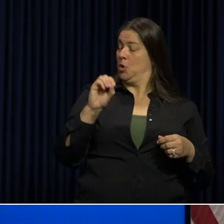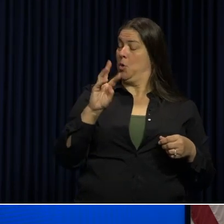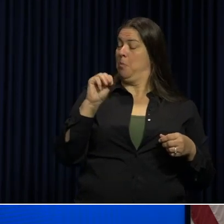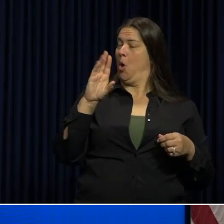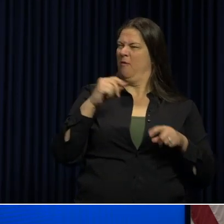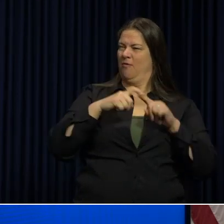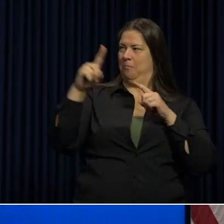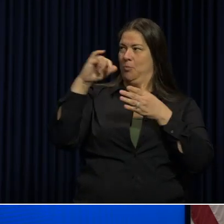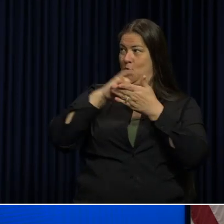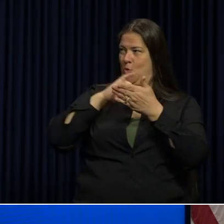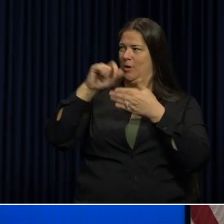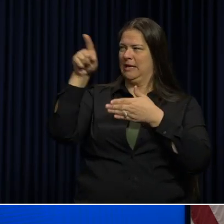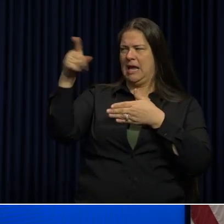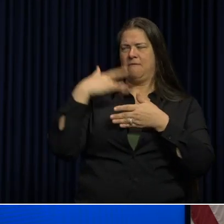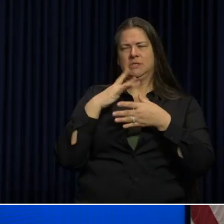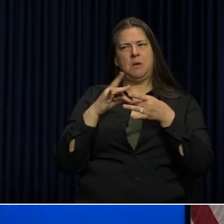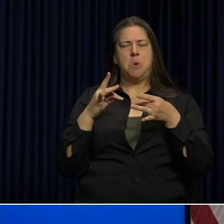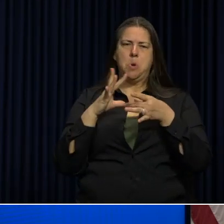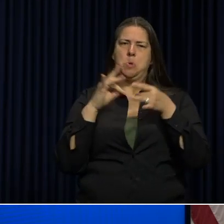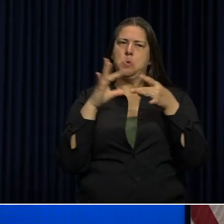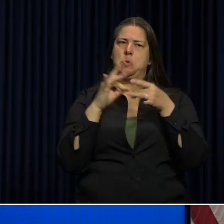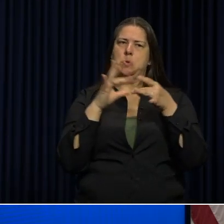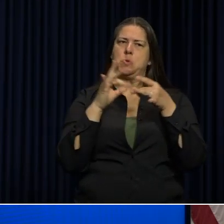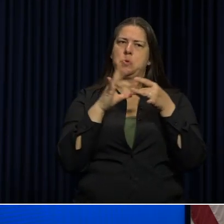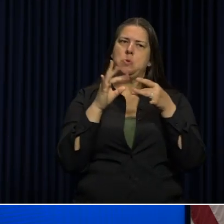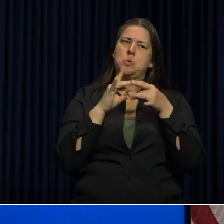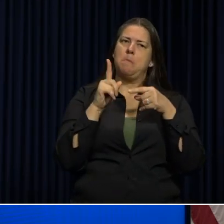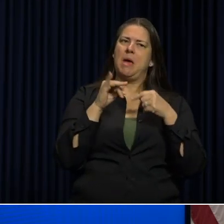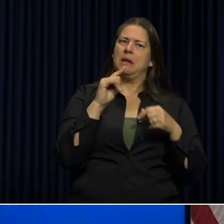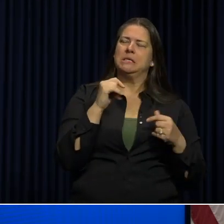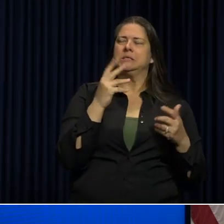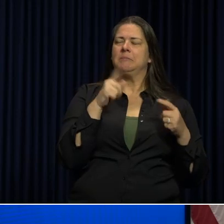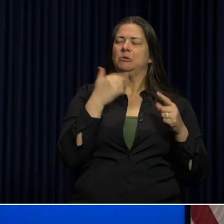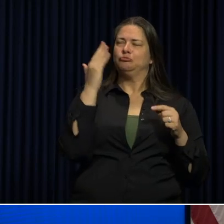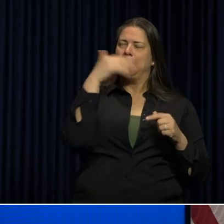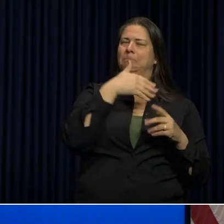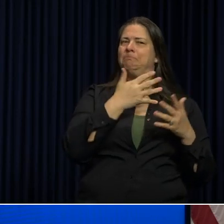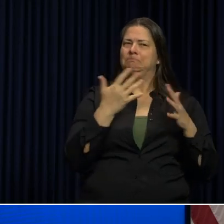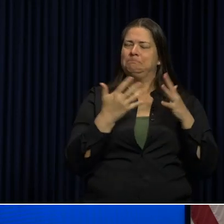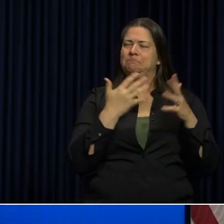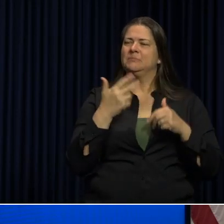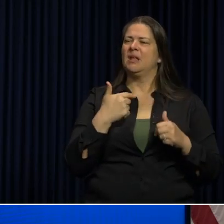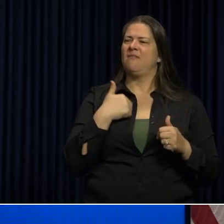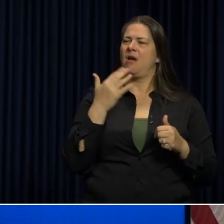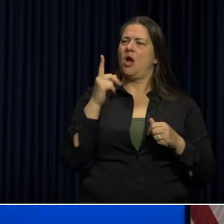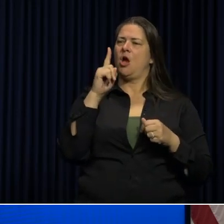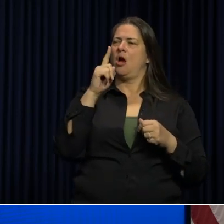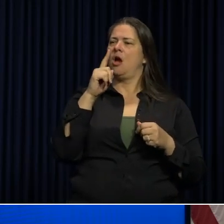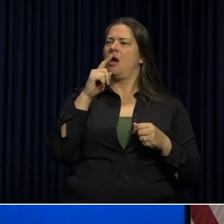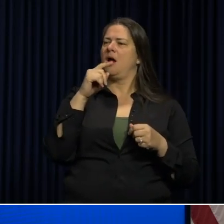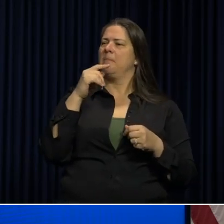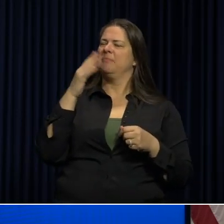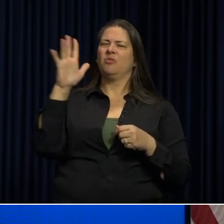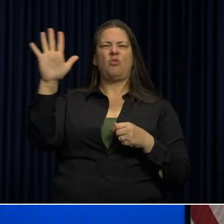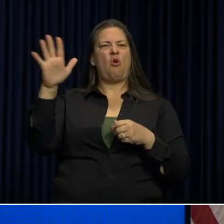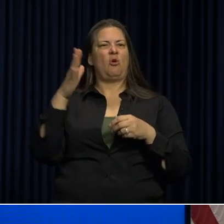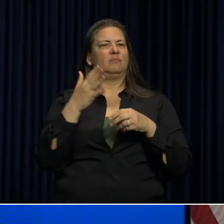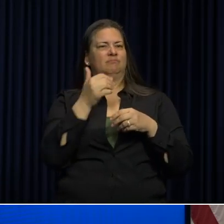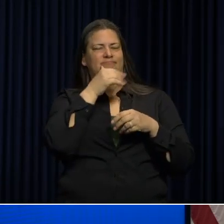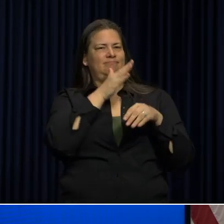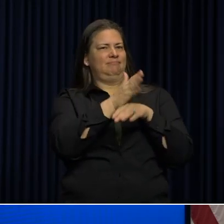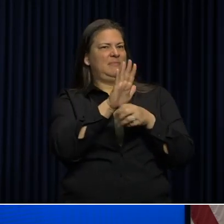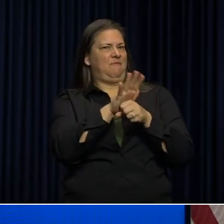him about funding for cities and states, particularly as Louisville faces now a $115 million shortfall? And what do you think of Senator